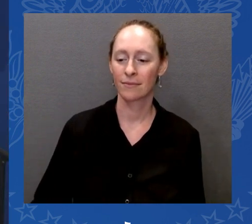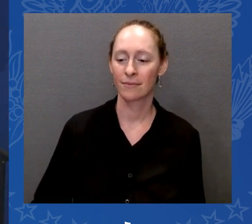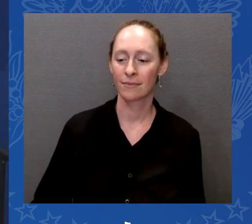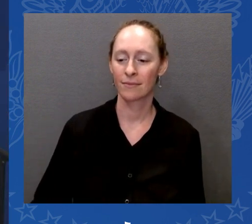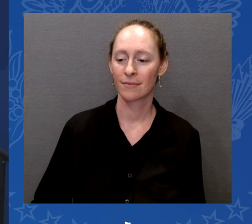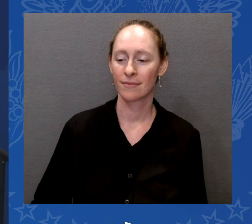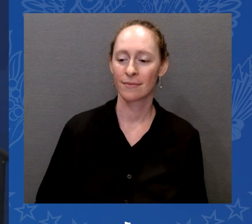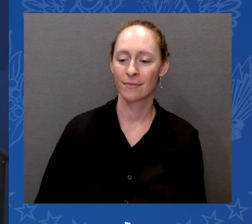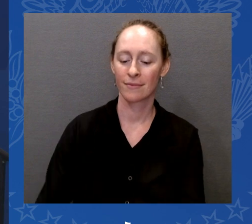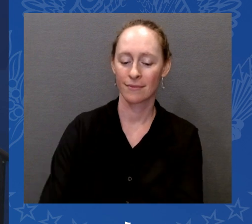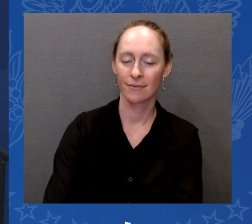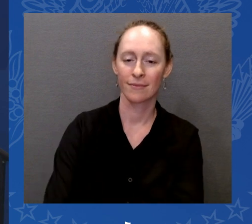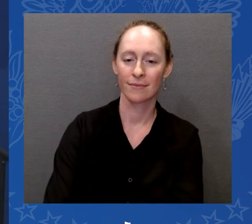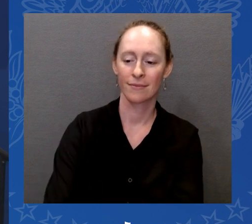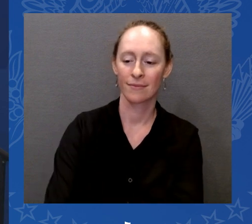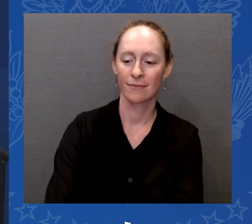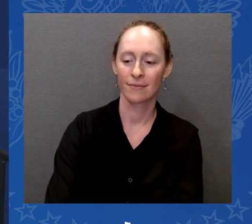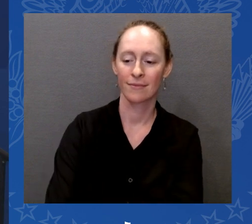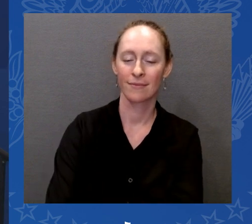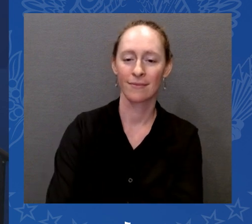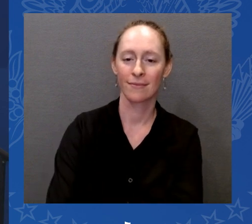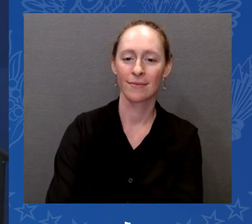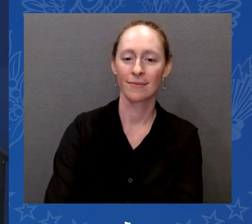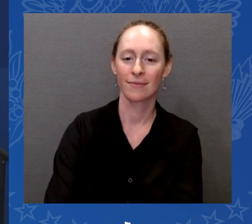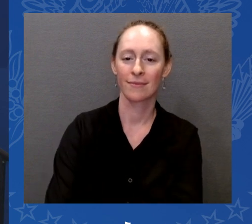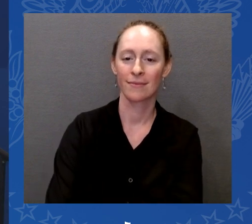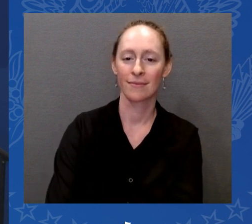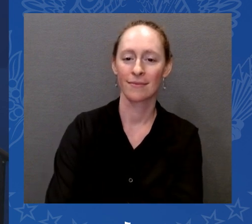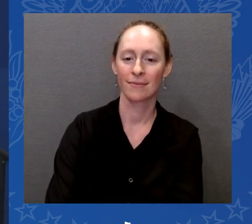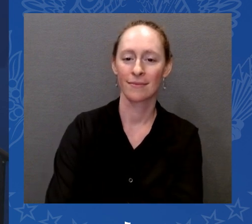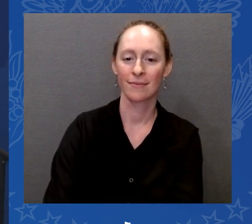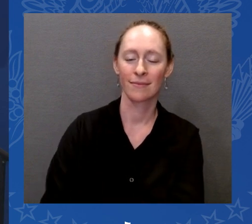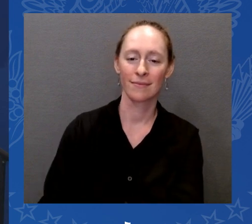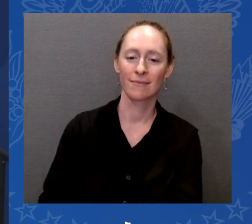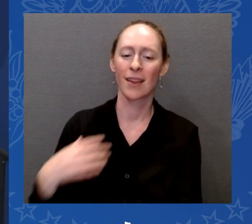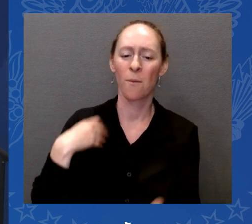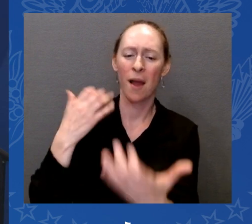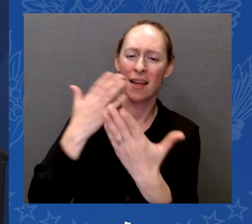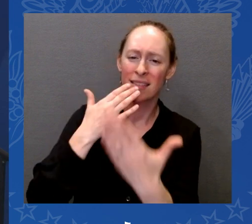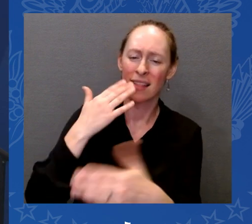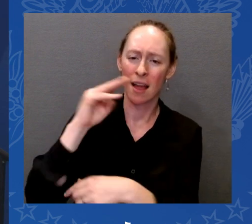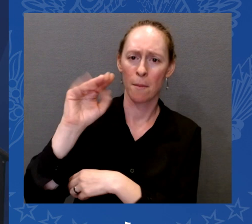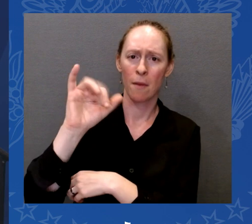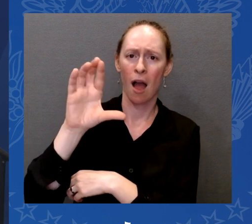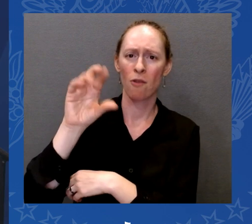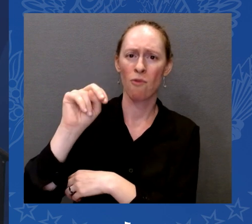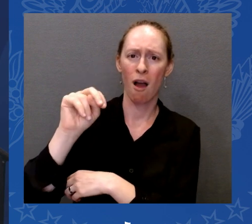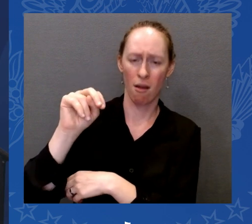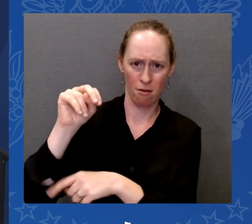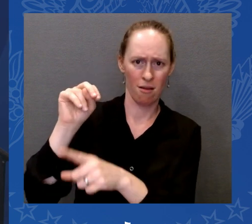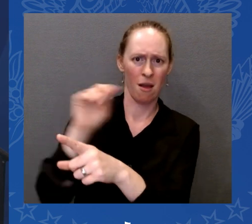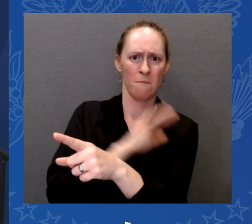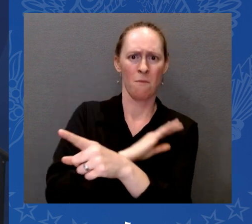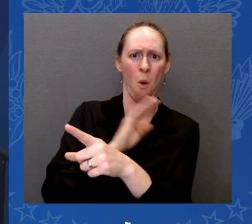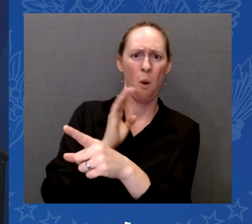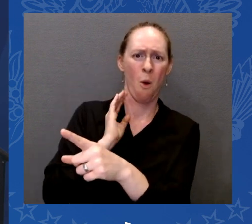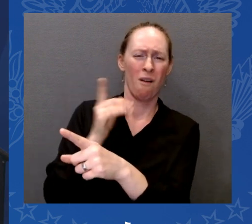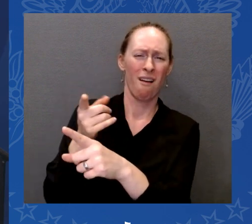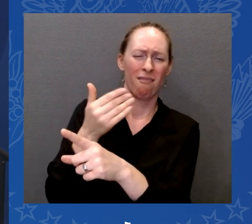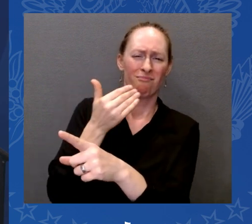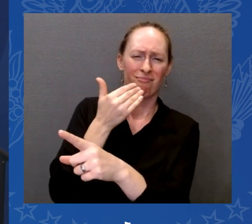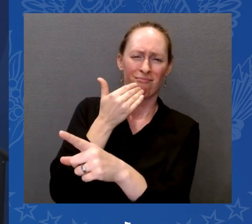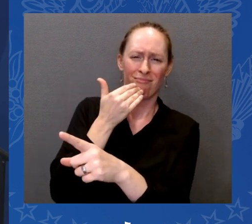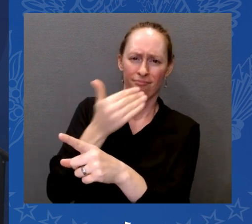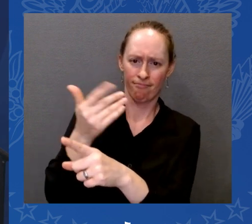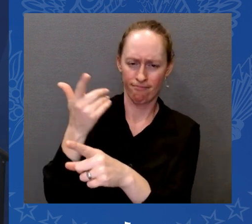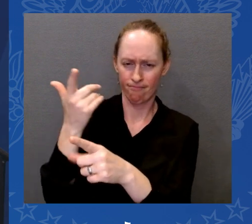I also want to thank Micron's exceptional board, who were an integral part of our final decision to select New York for